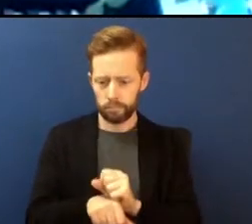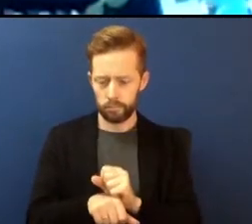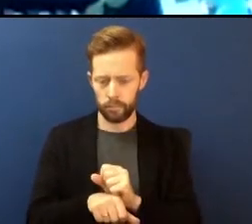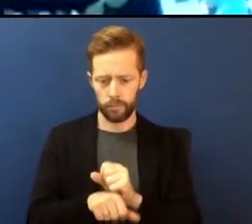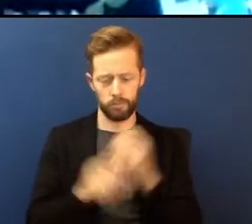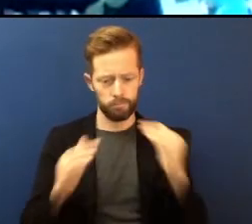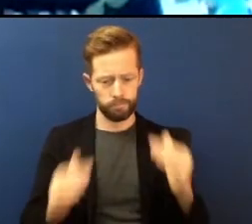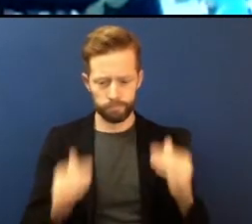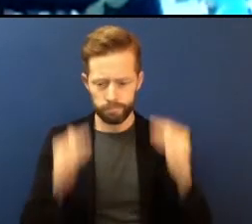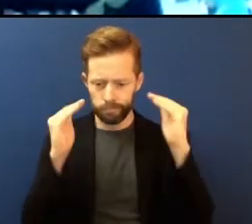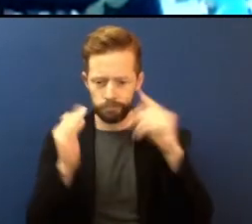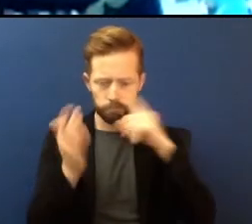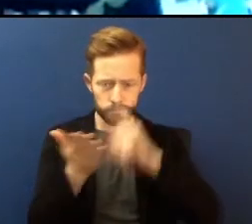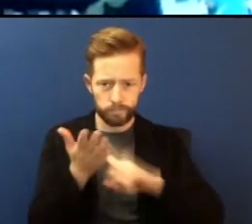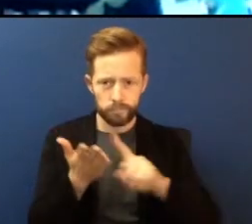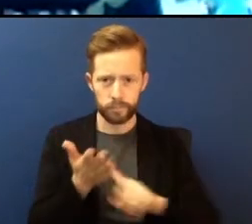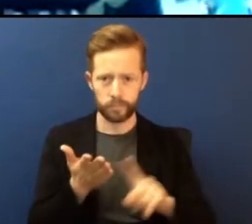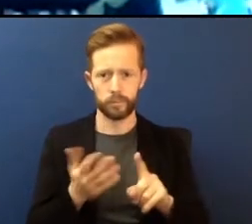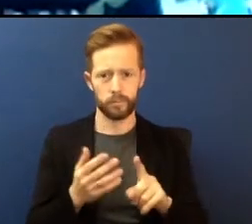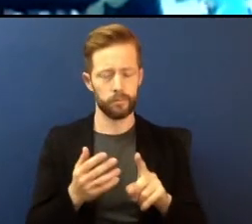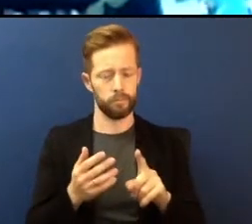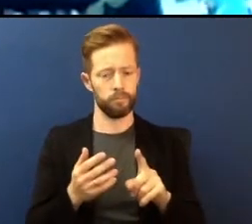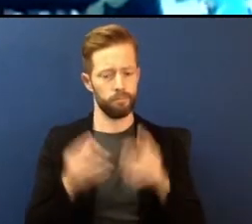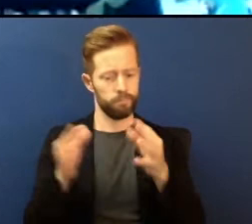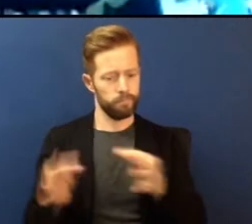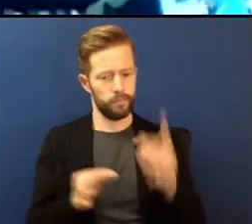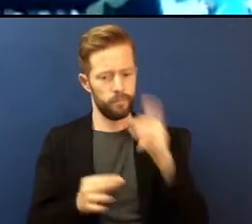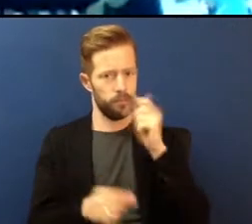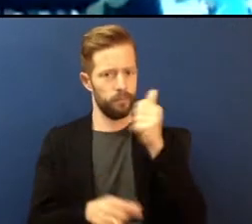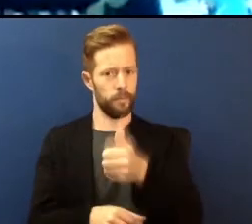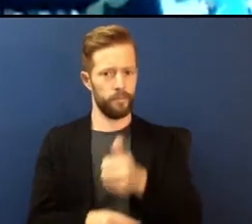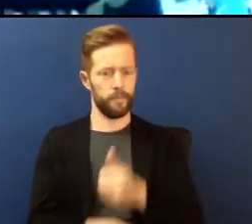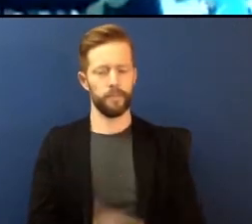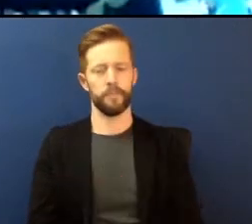actual investigations, right? They take on agency.